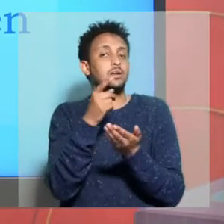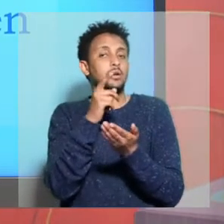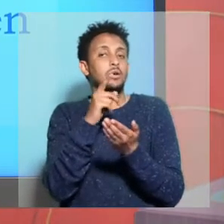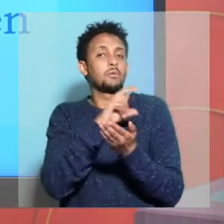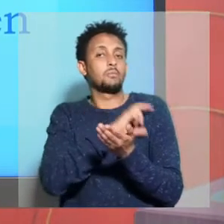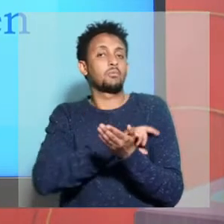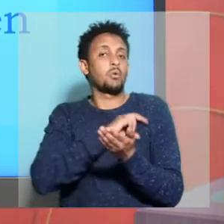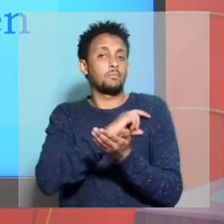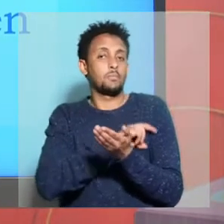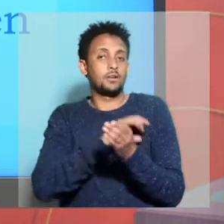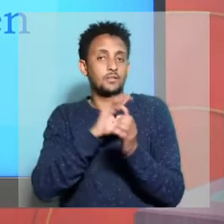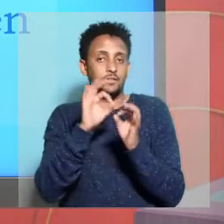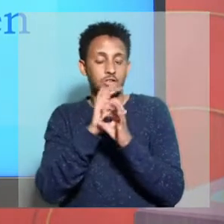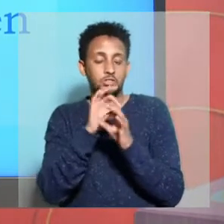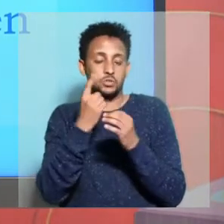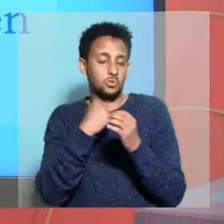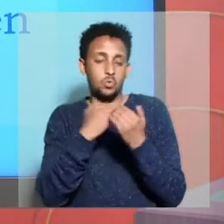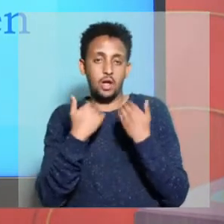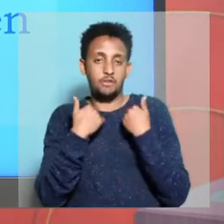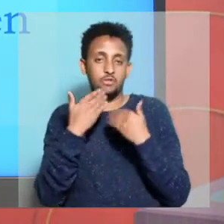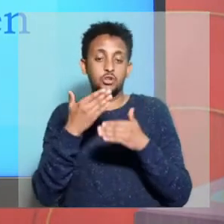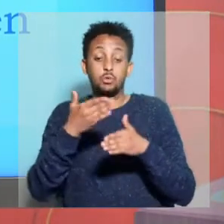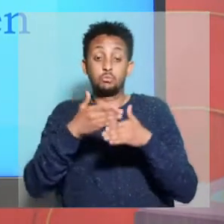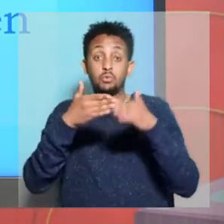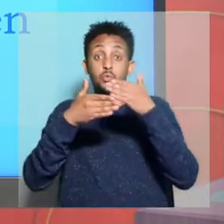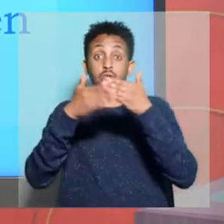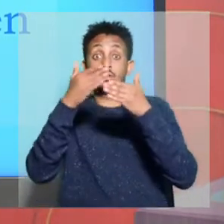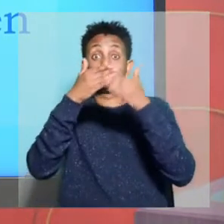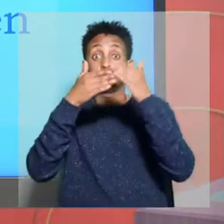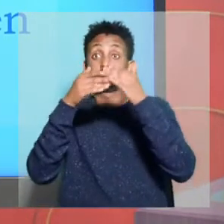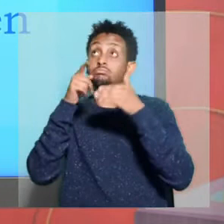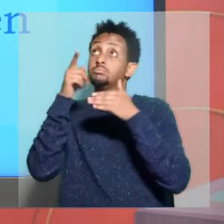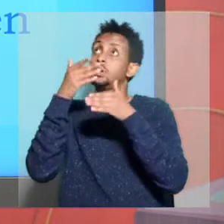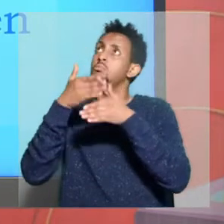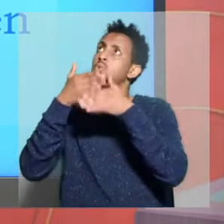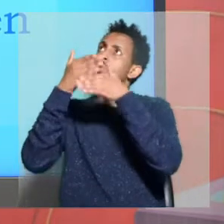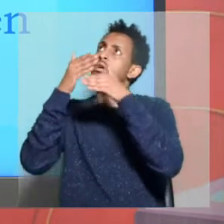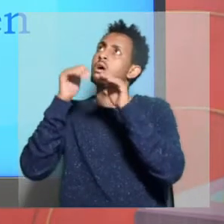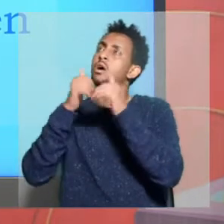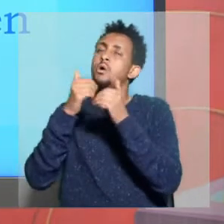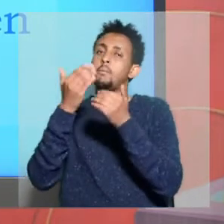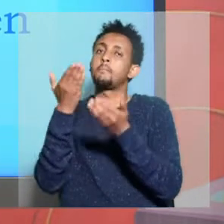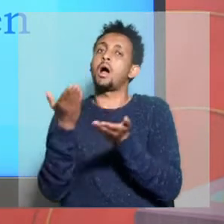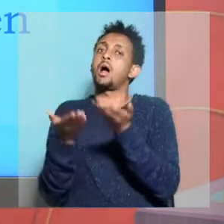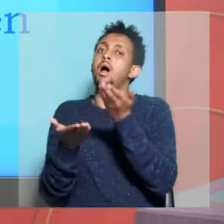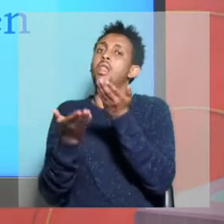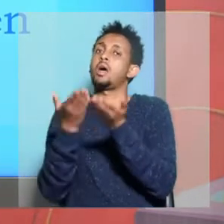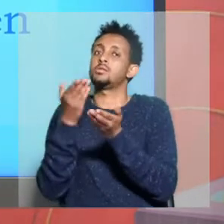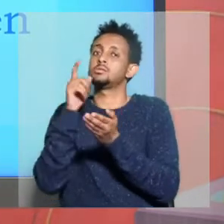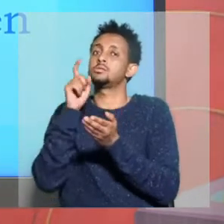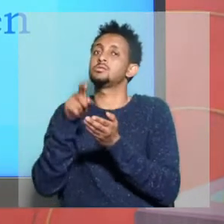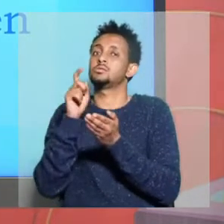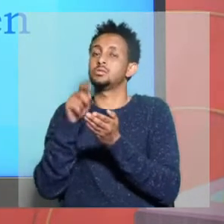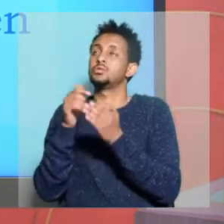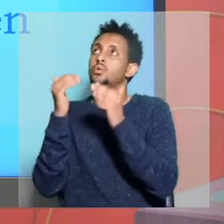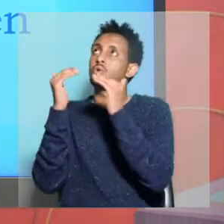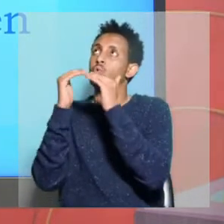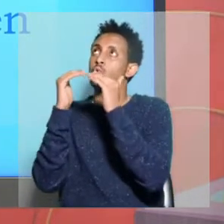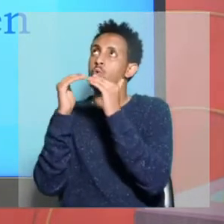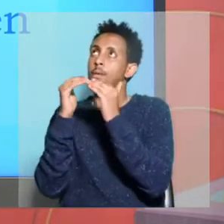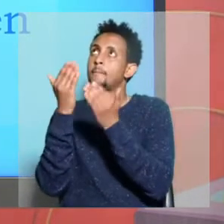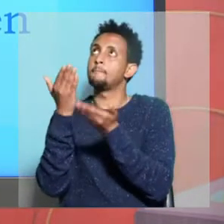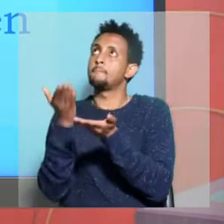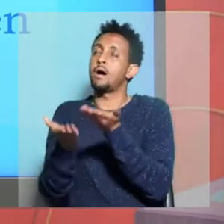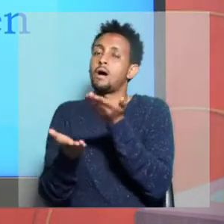function. If you have a building, that building should be in a state of balance or in a state of equilibrium for